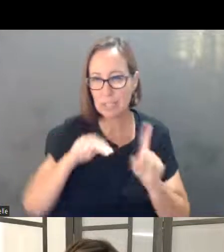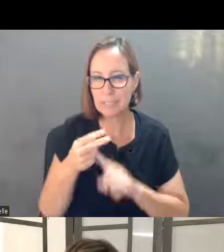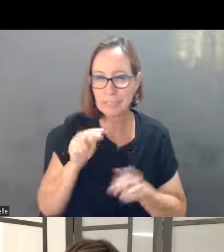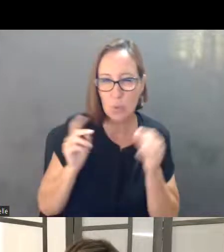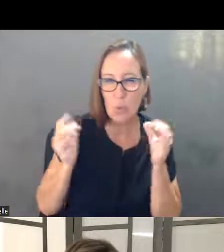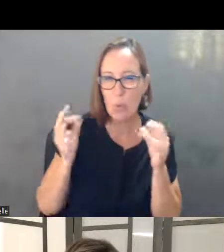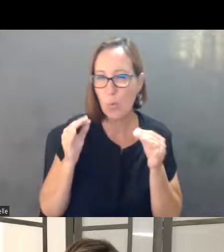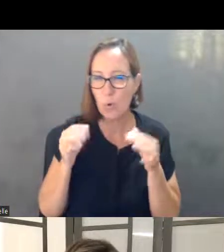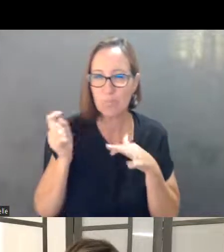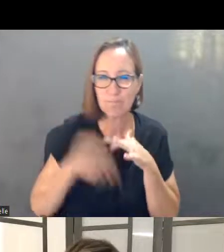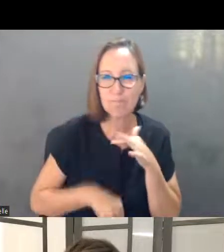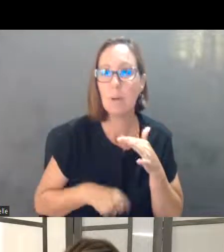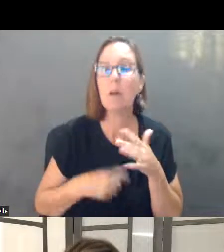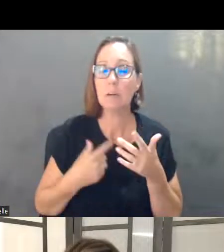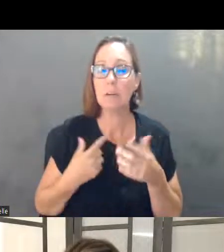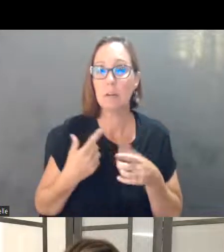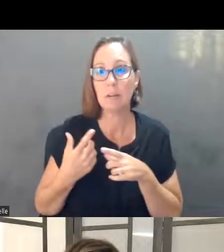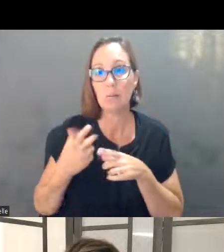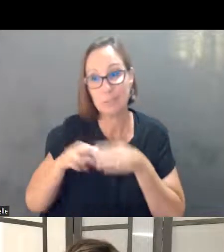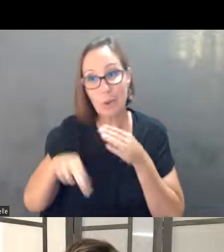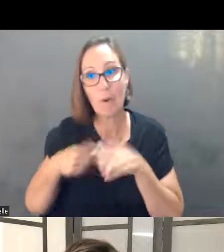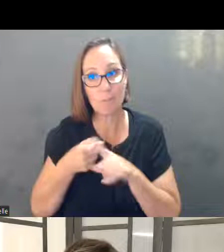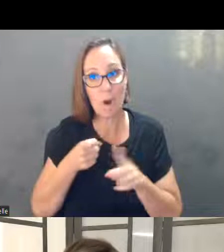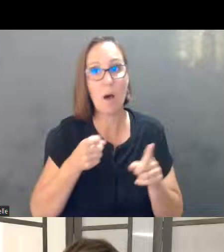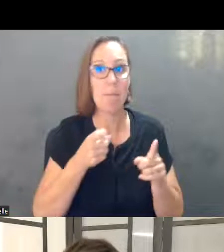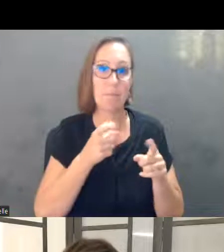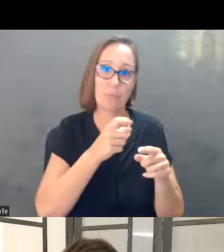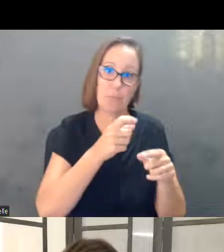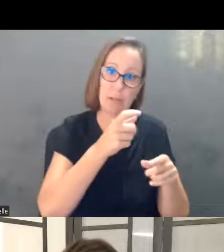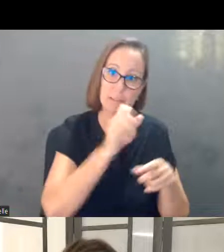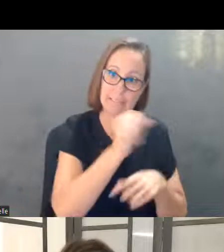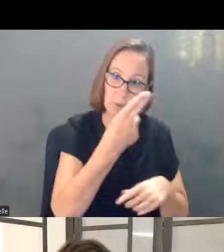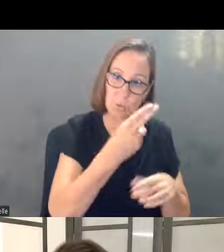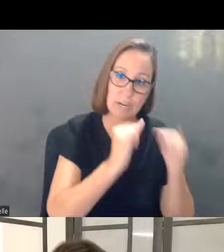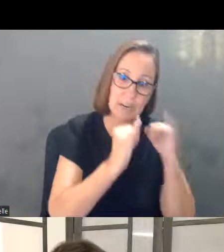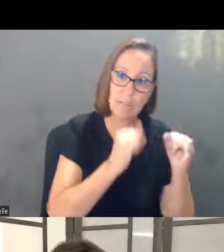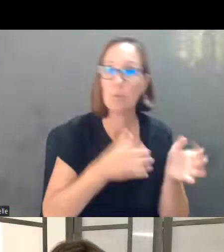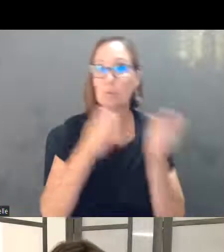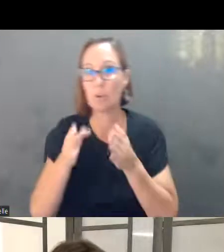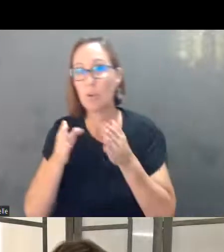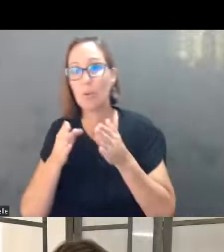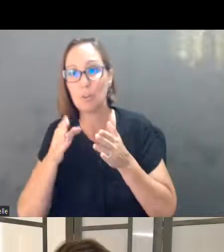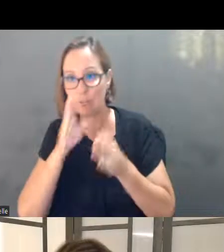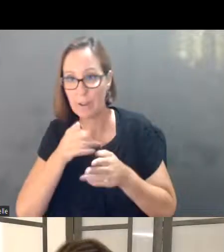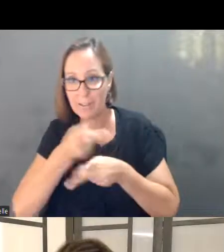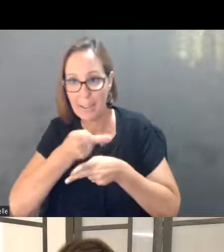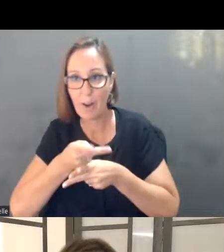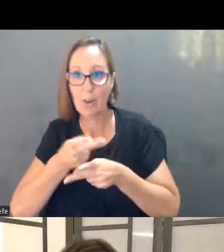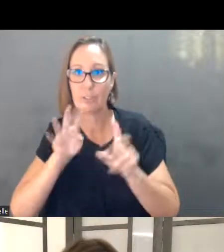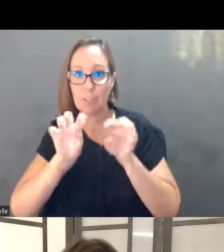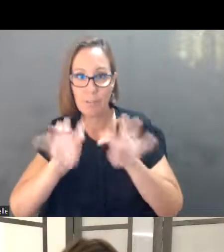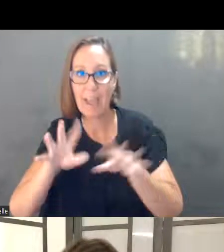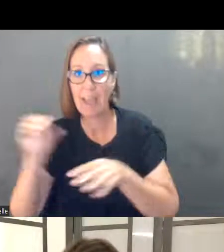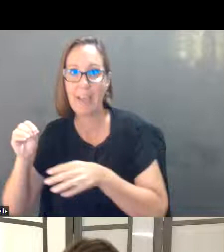the stakeholder interviews, the direct care workforce survey, and the research. So last slide. Here's where we are